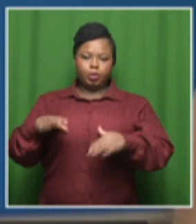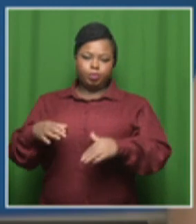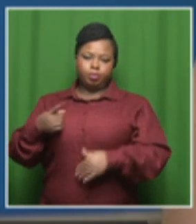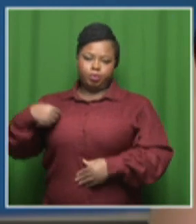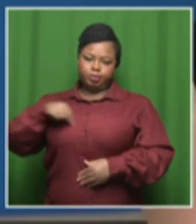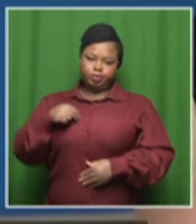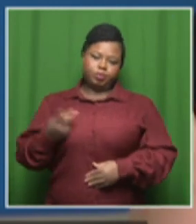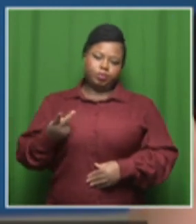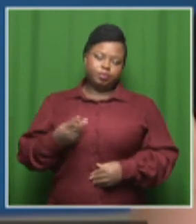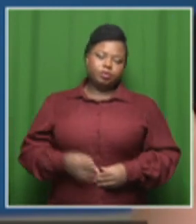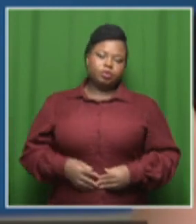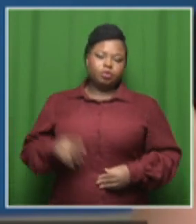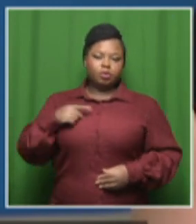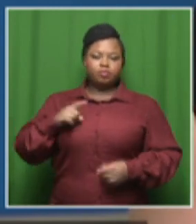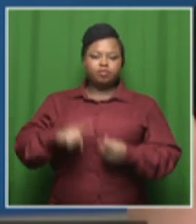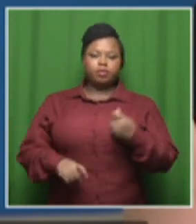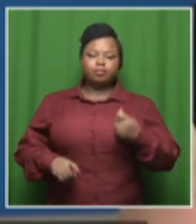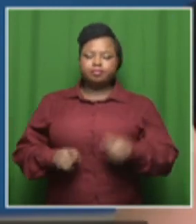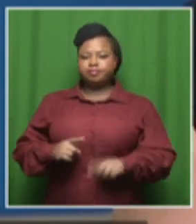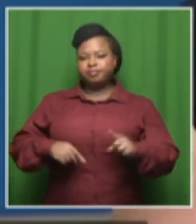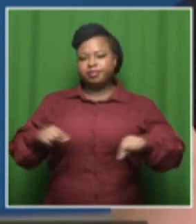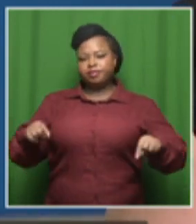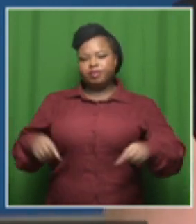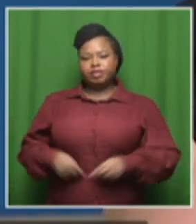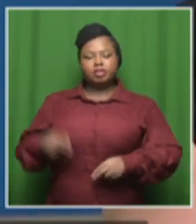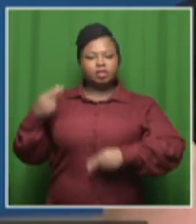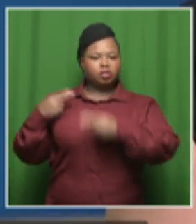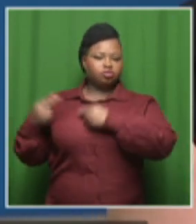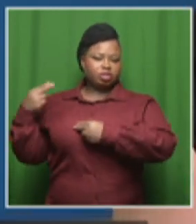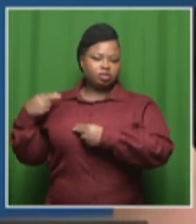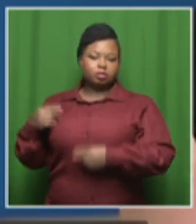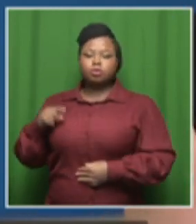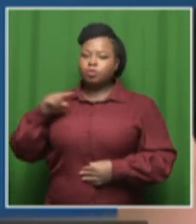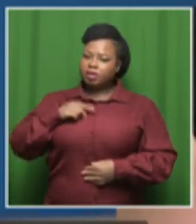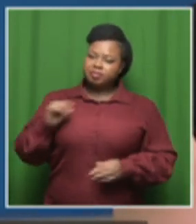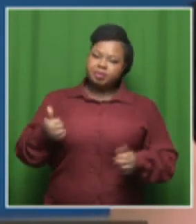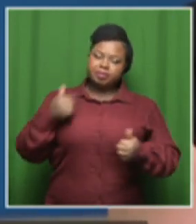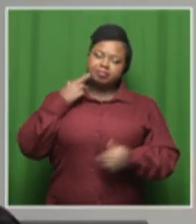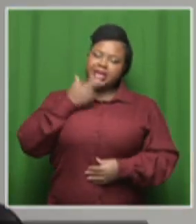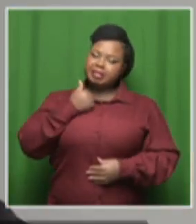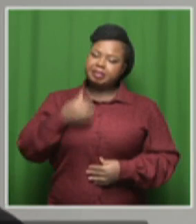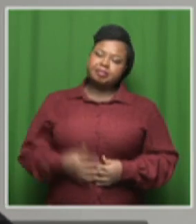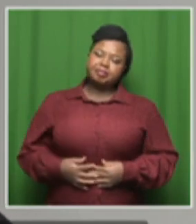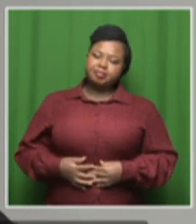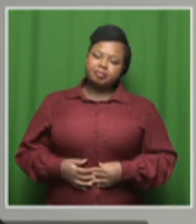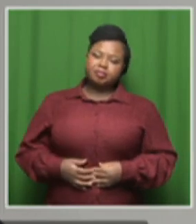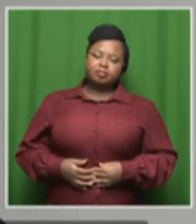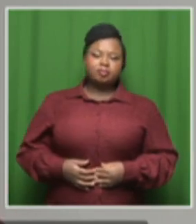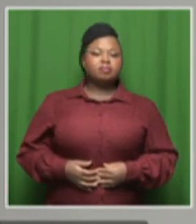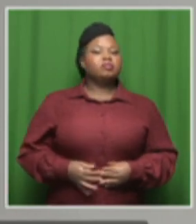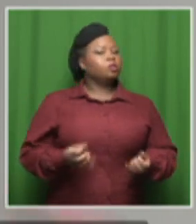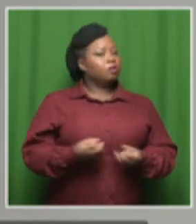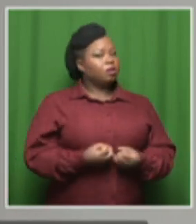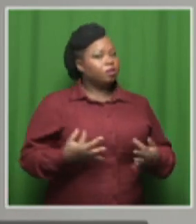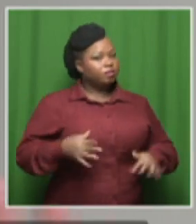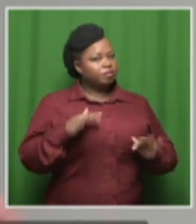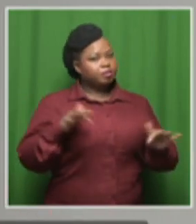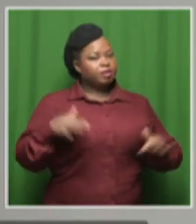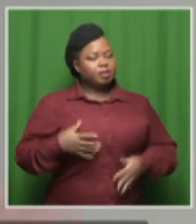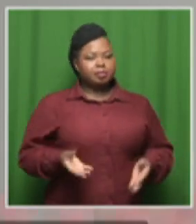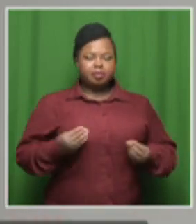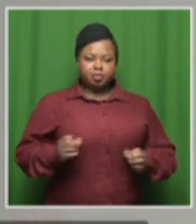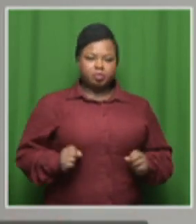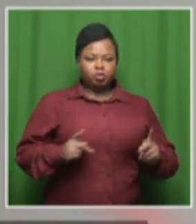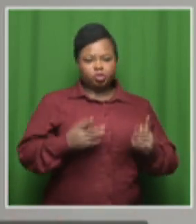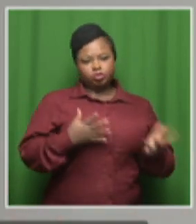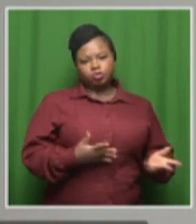well. We all come from different heritages, which is also really nice. Not a lot of people get this